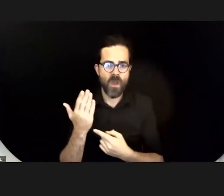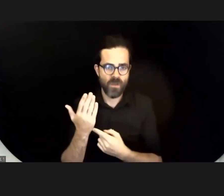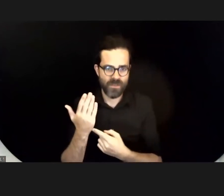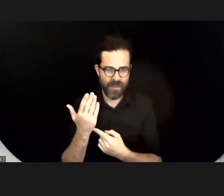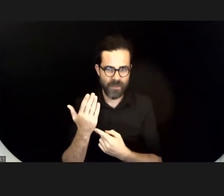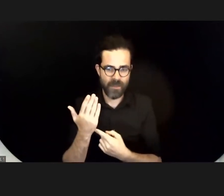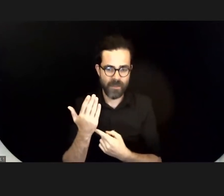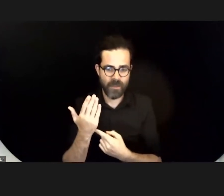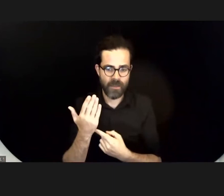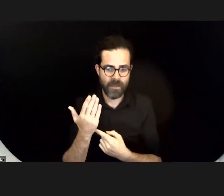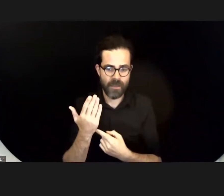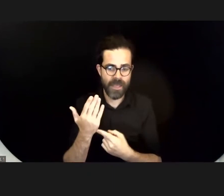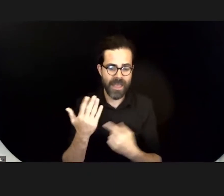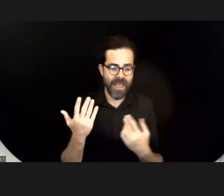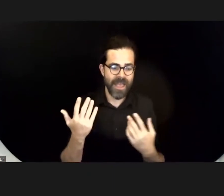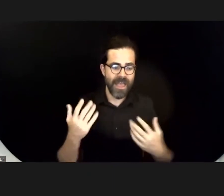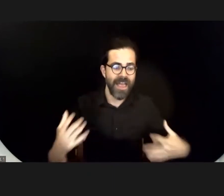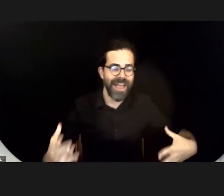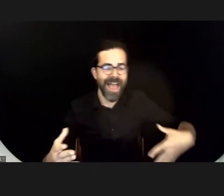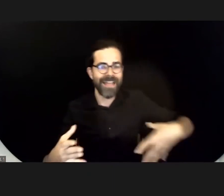in a service.